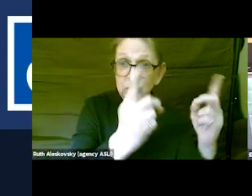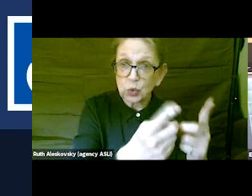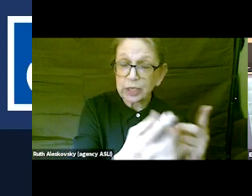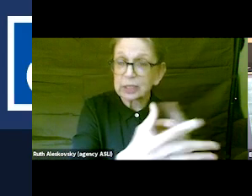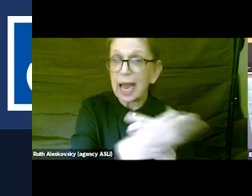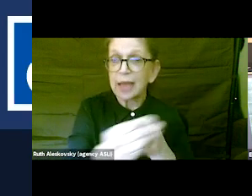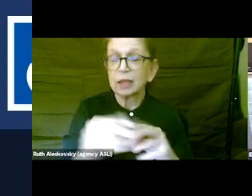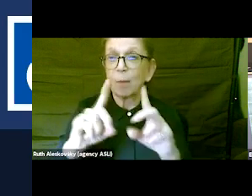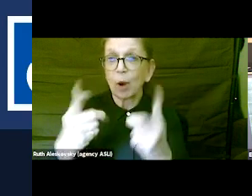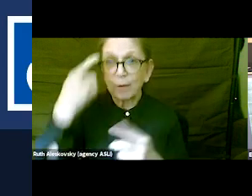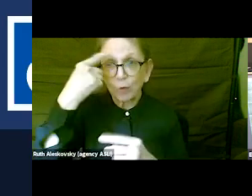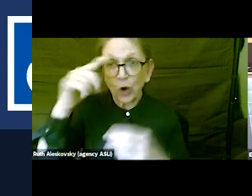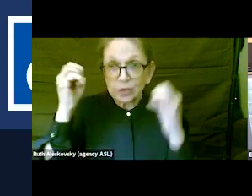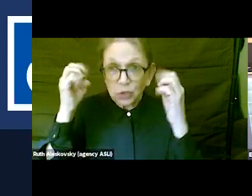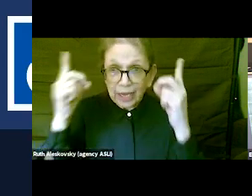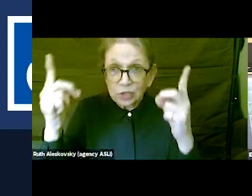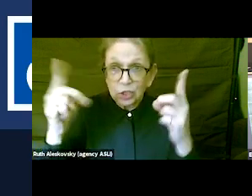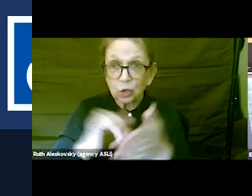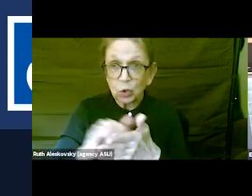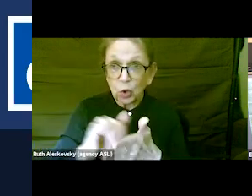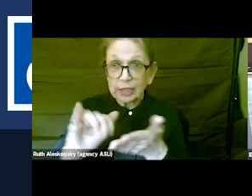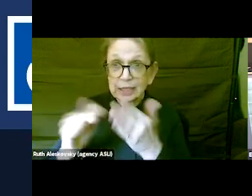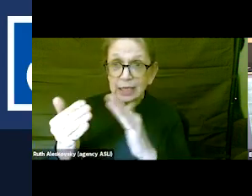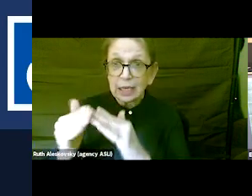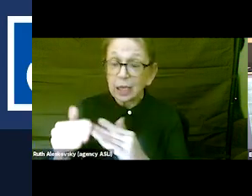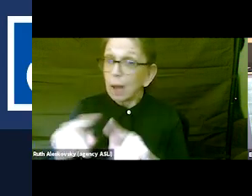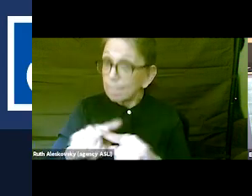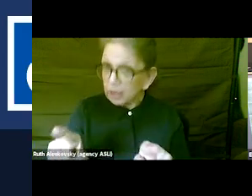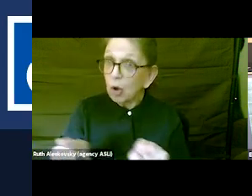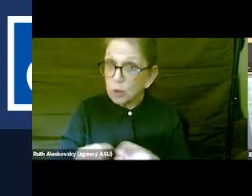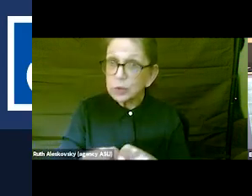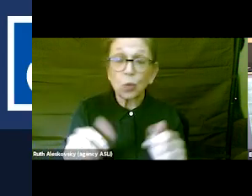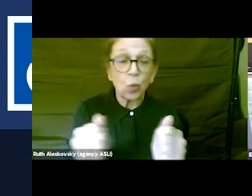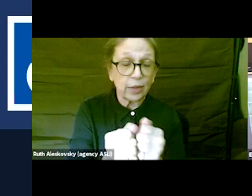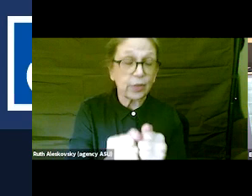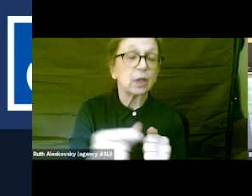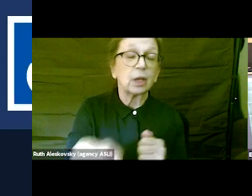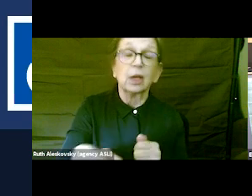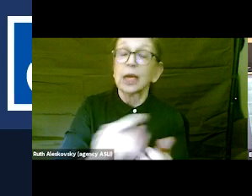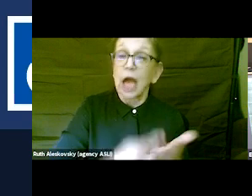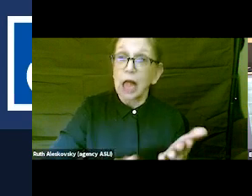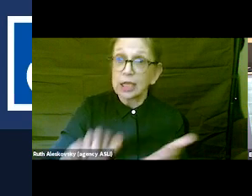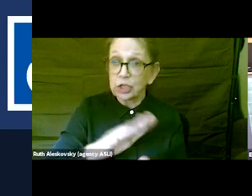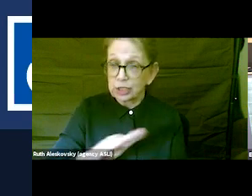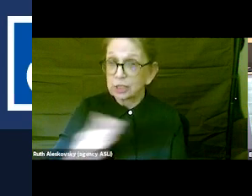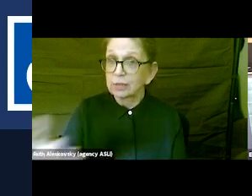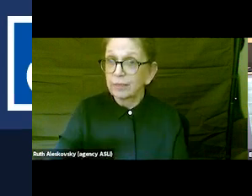of Education, but also with the colleges, right? So CUNY Leads. CUNY Leads is a